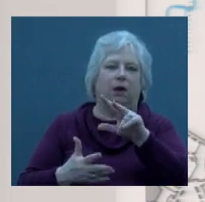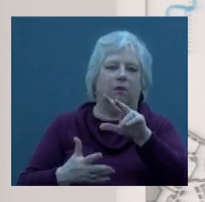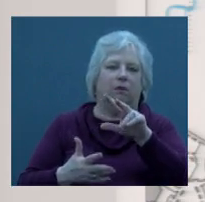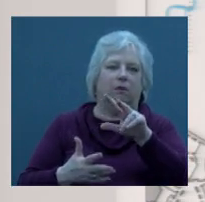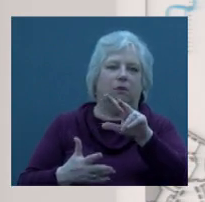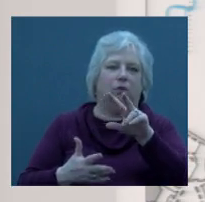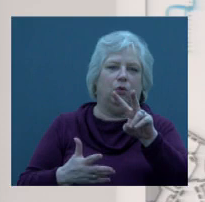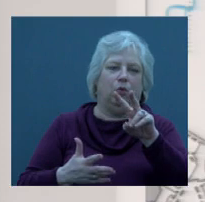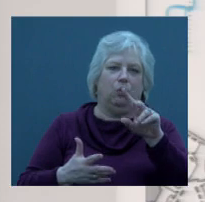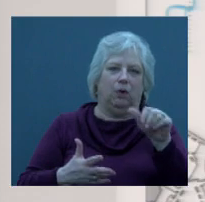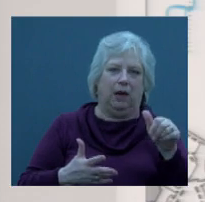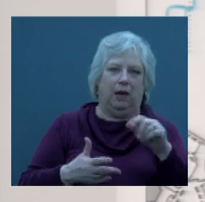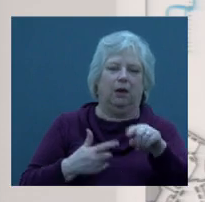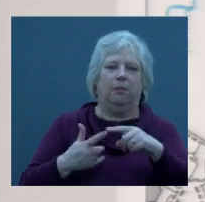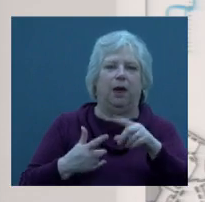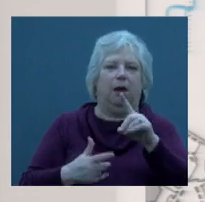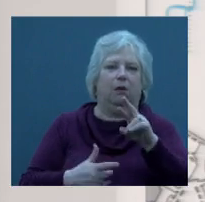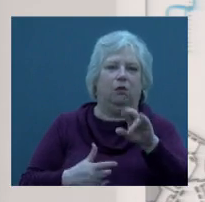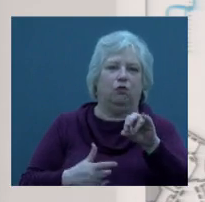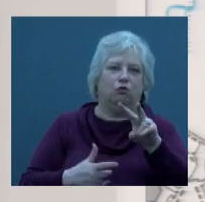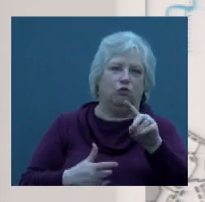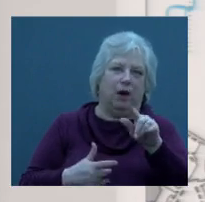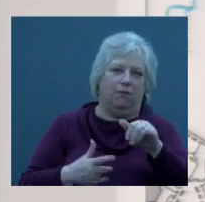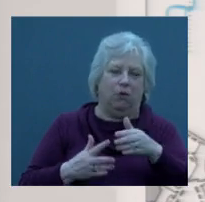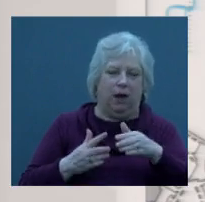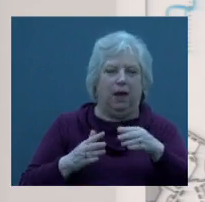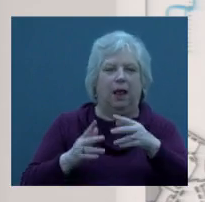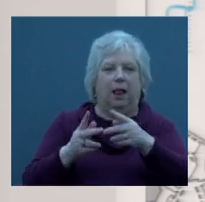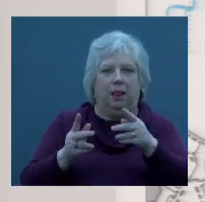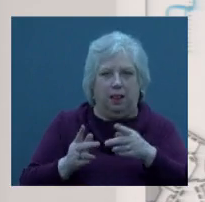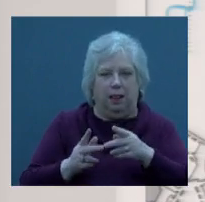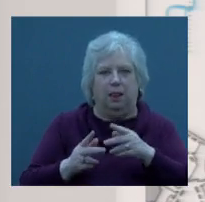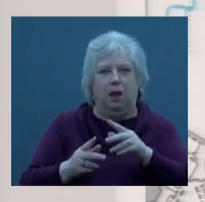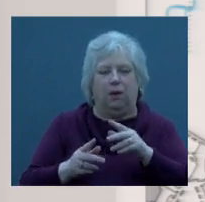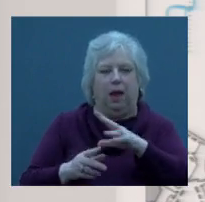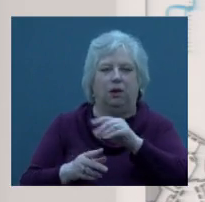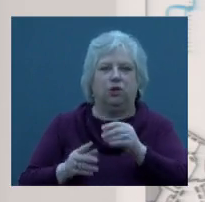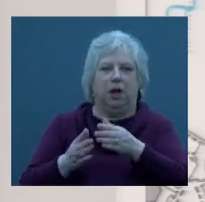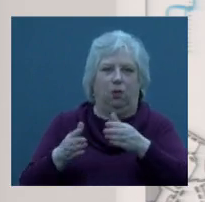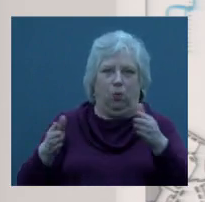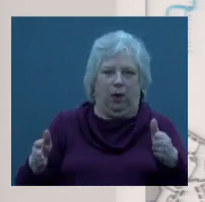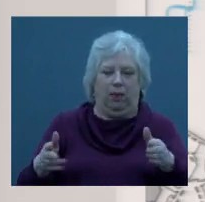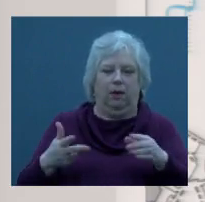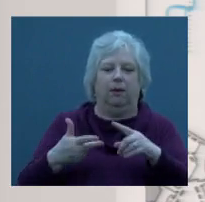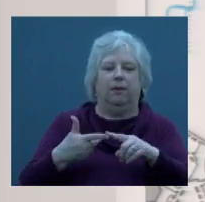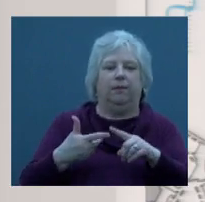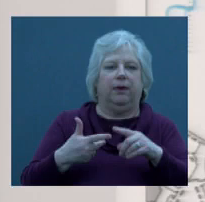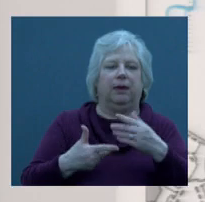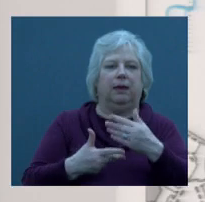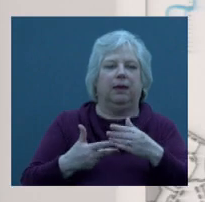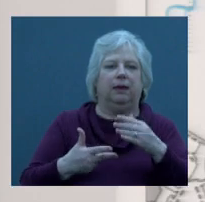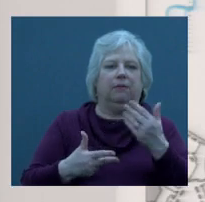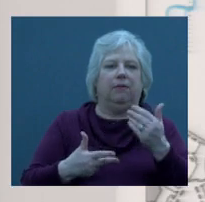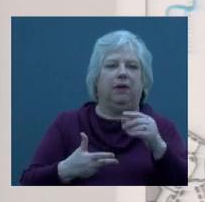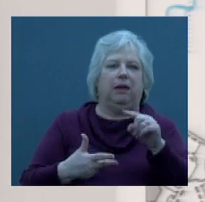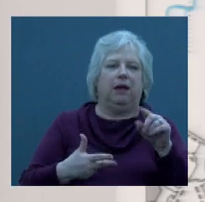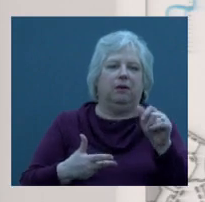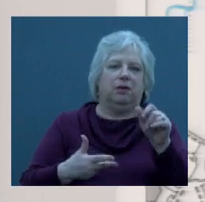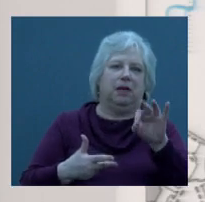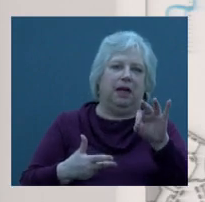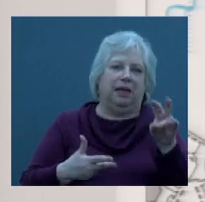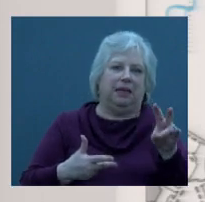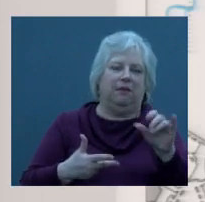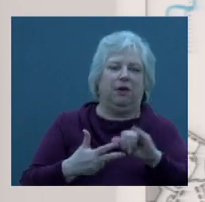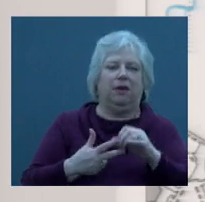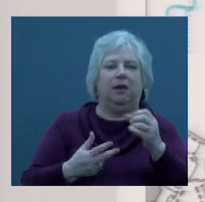31-210 regarding driveway locations and widths. Second would be section 15-97,